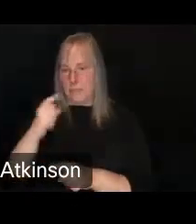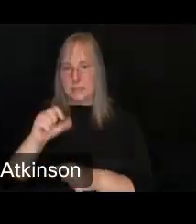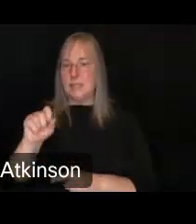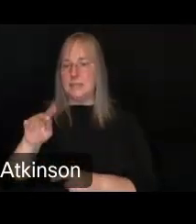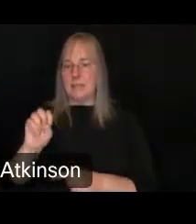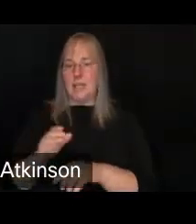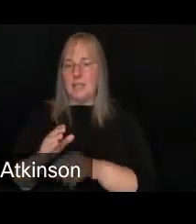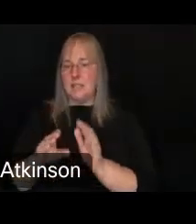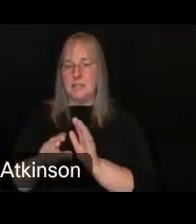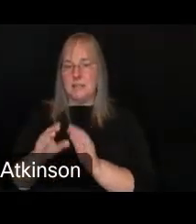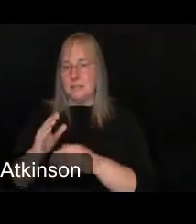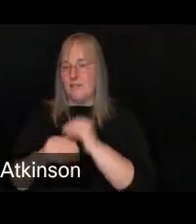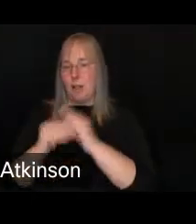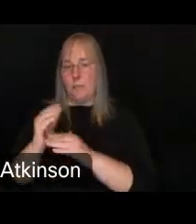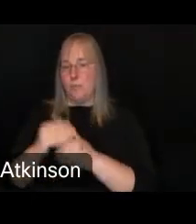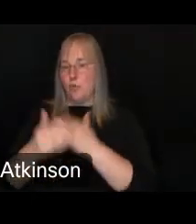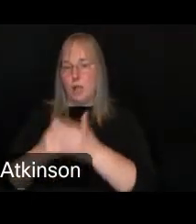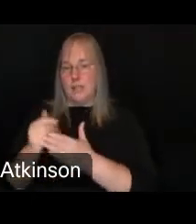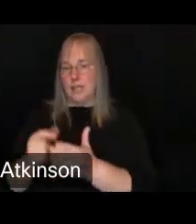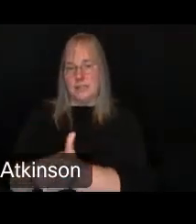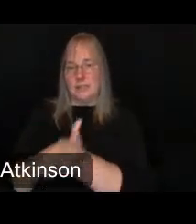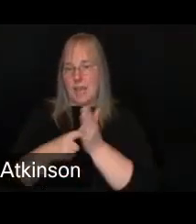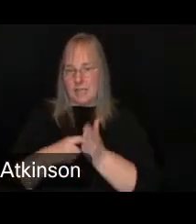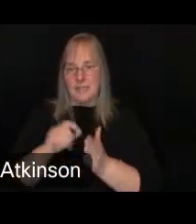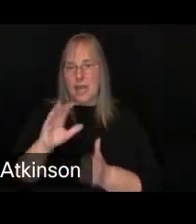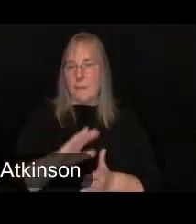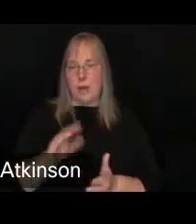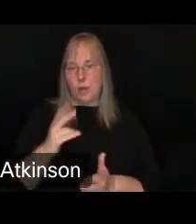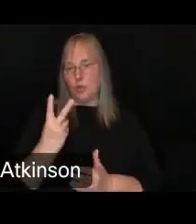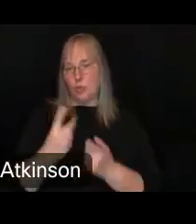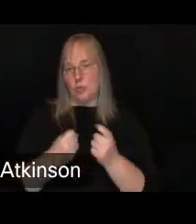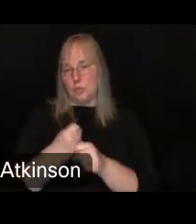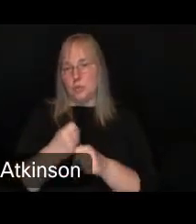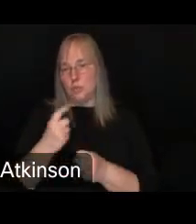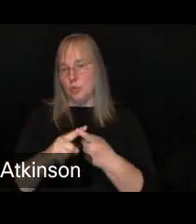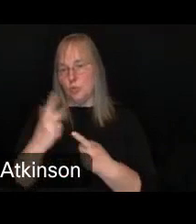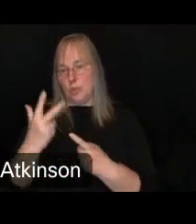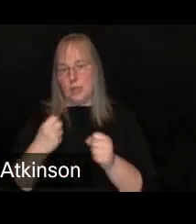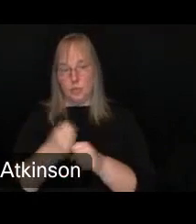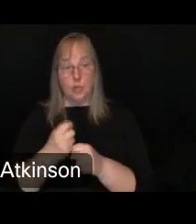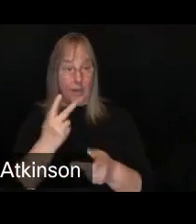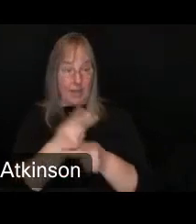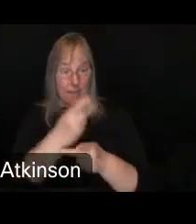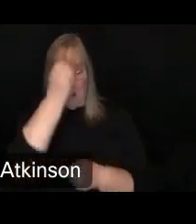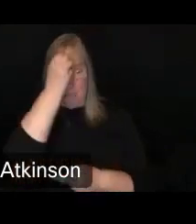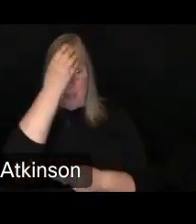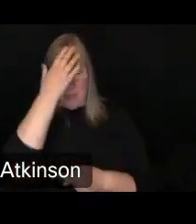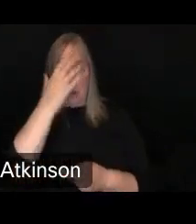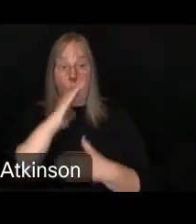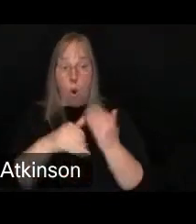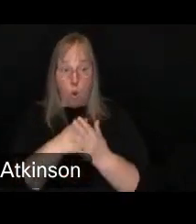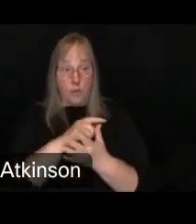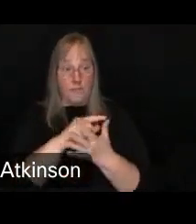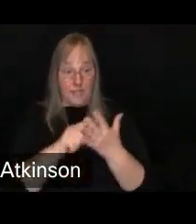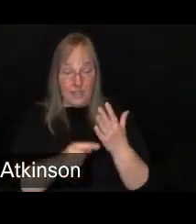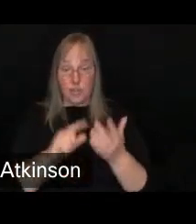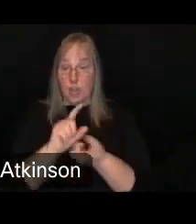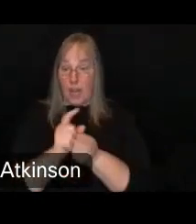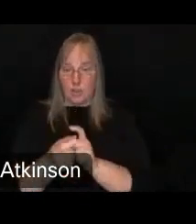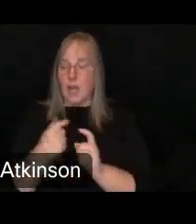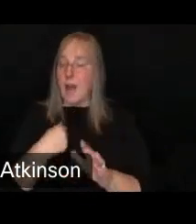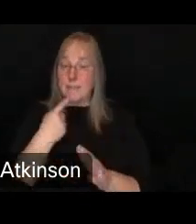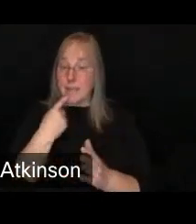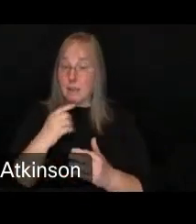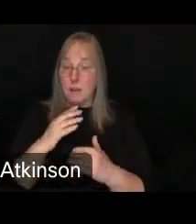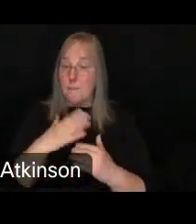3 years. So just keep in mind that all of these changes, so I'm saying all this to say that all